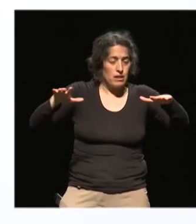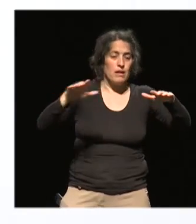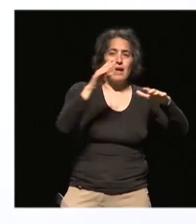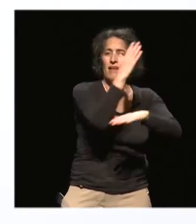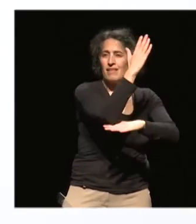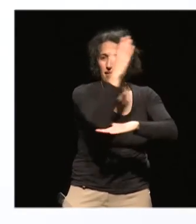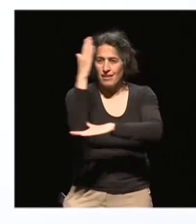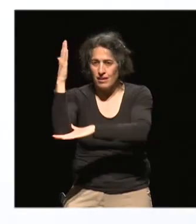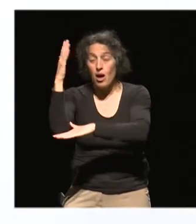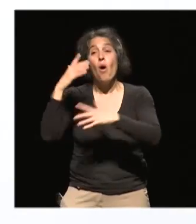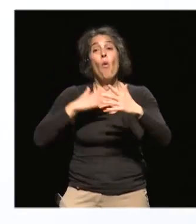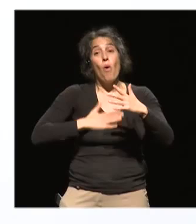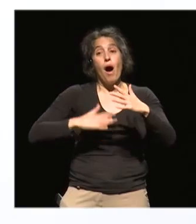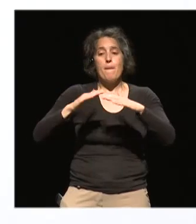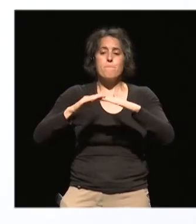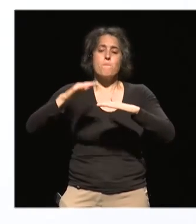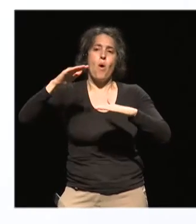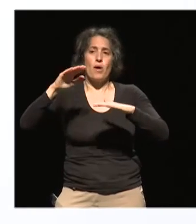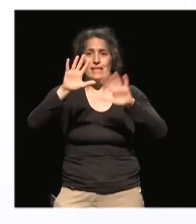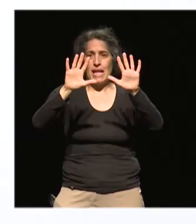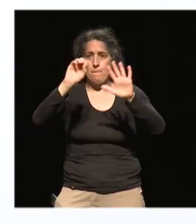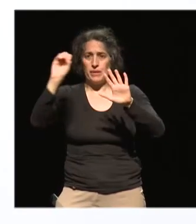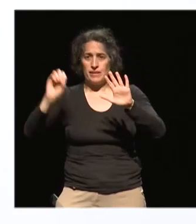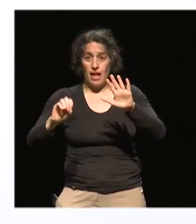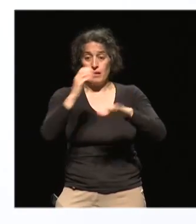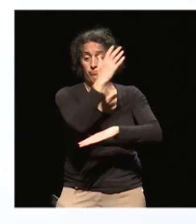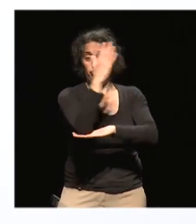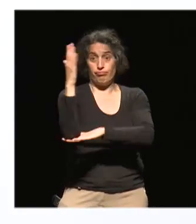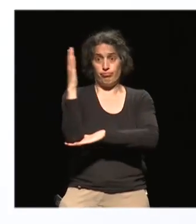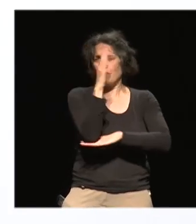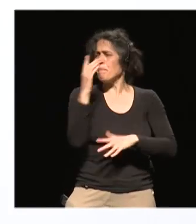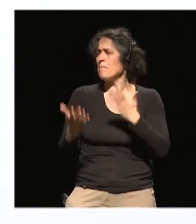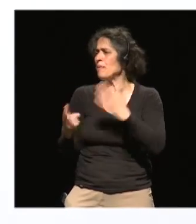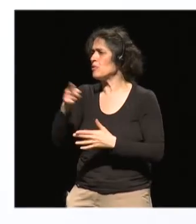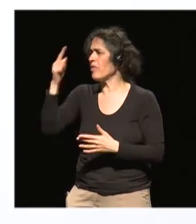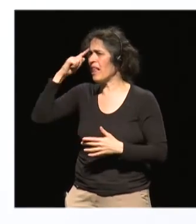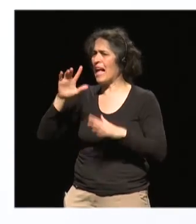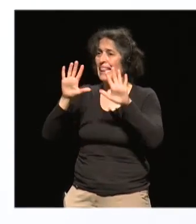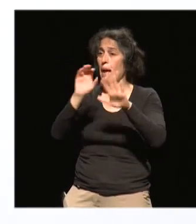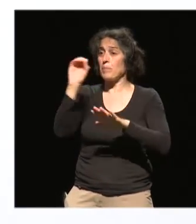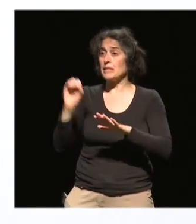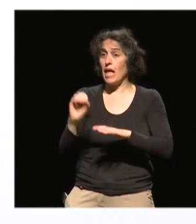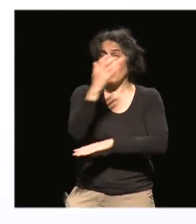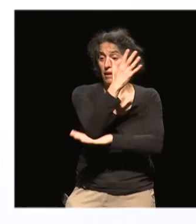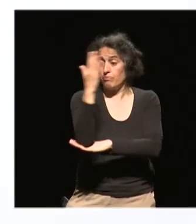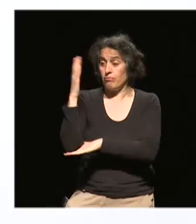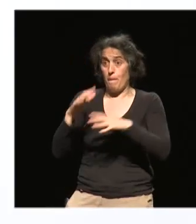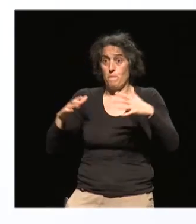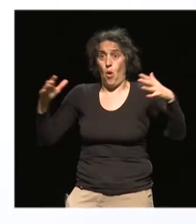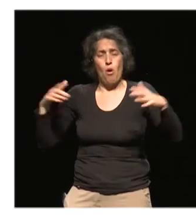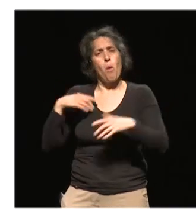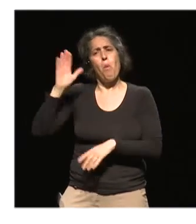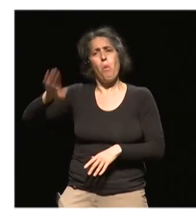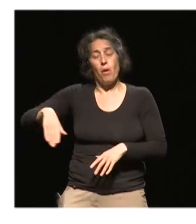minimum. 10% might look small for some of the countries, but it's not small for Kenya because 80% of Kenya is arid